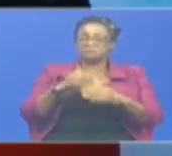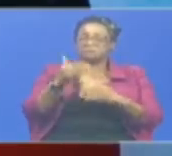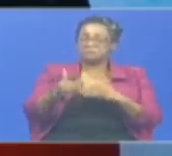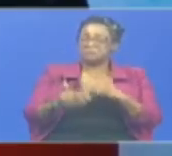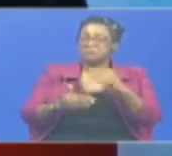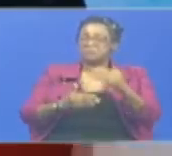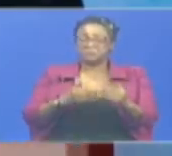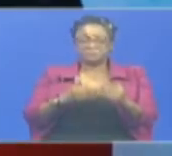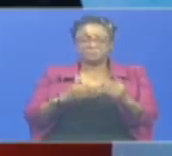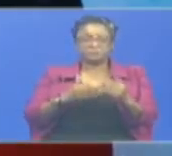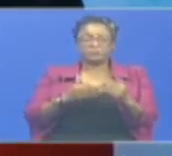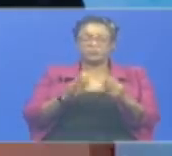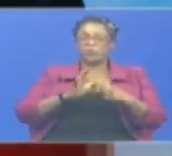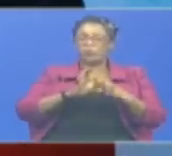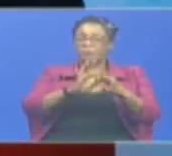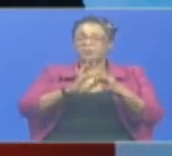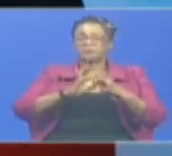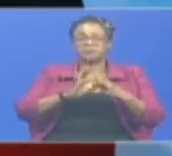The compliance